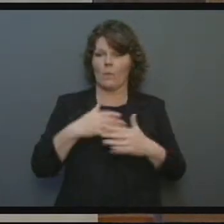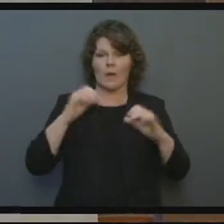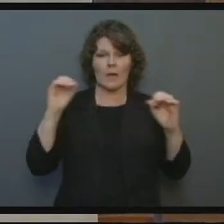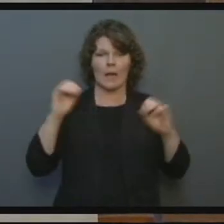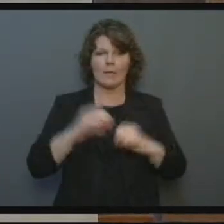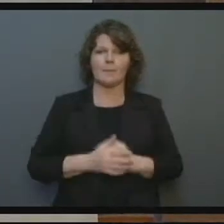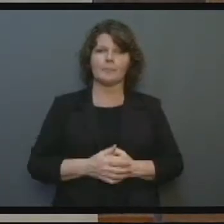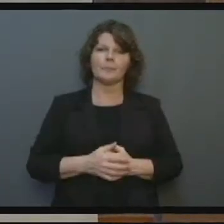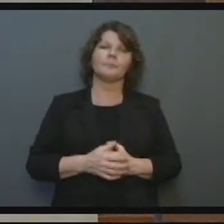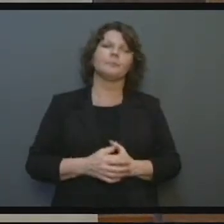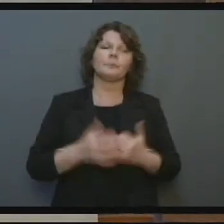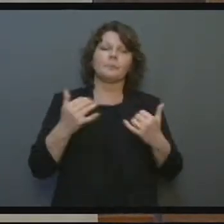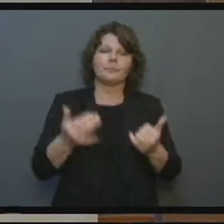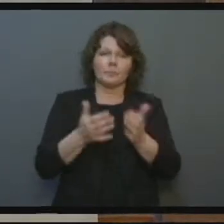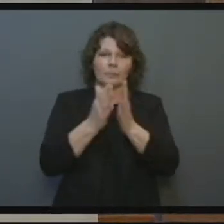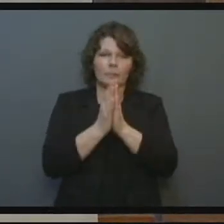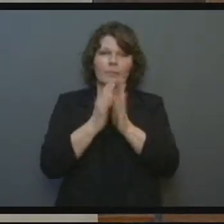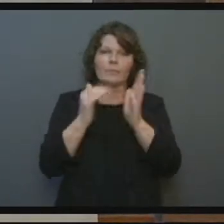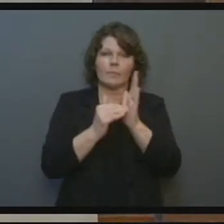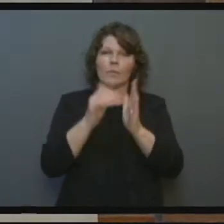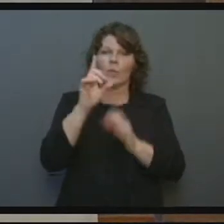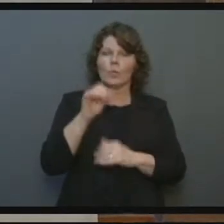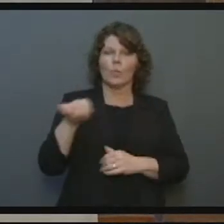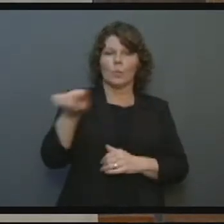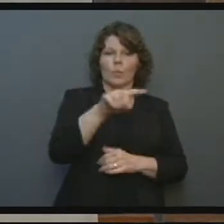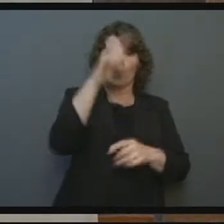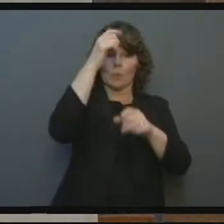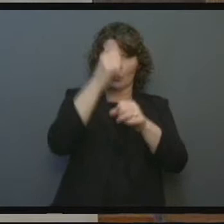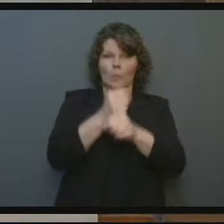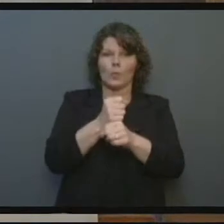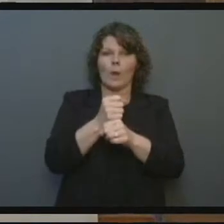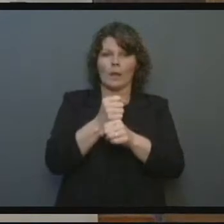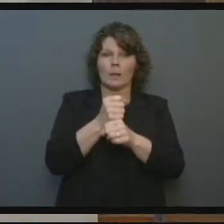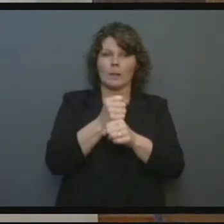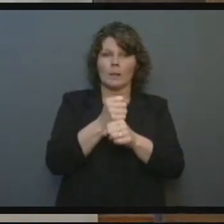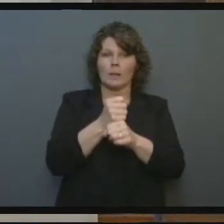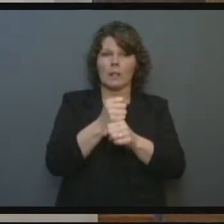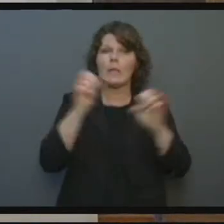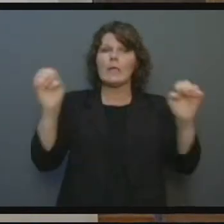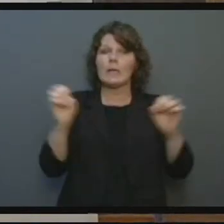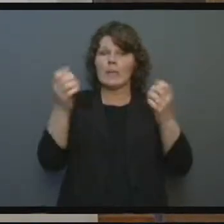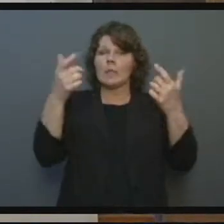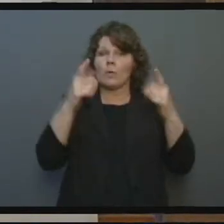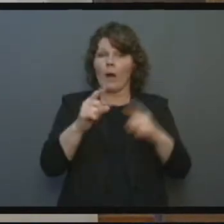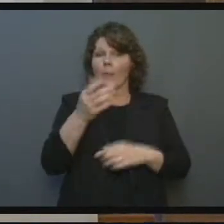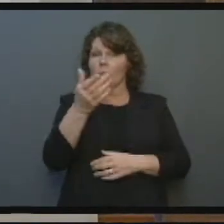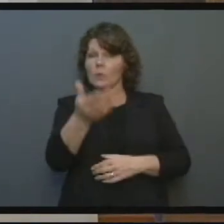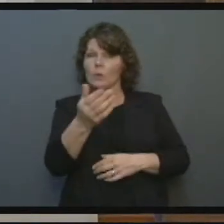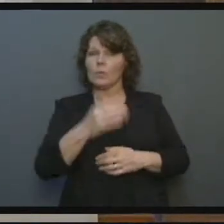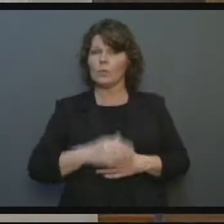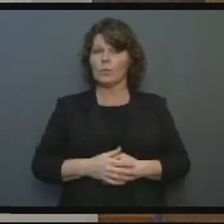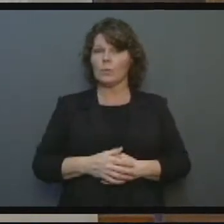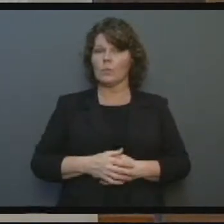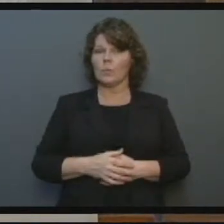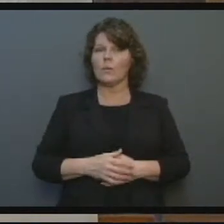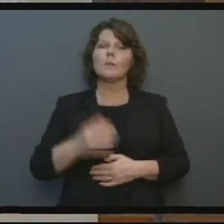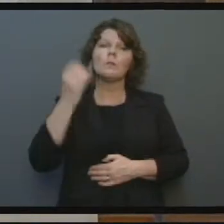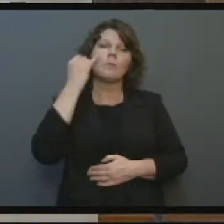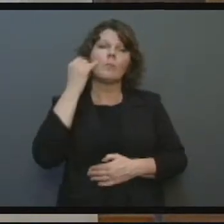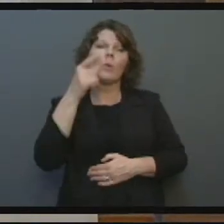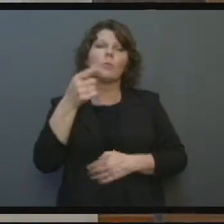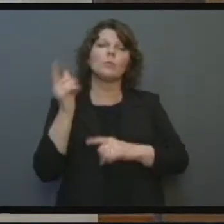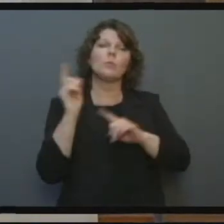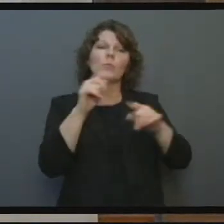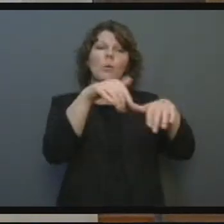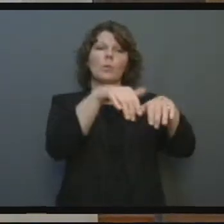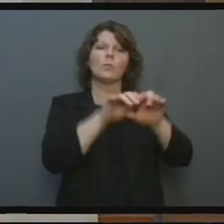So I ask again, do you trust? Will Easter happen to you? What if you go to the